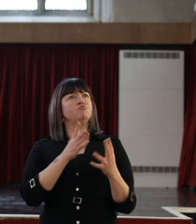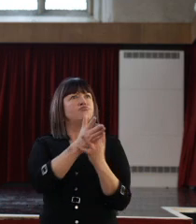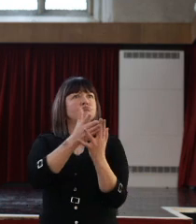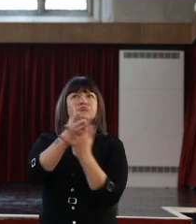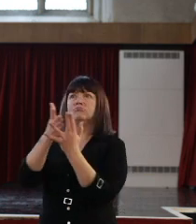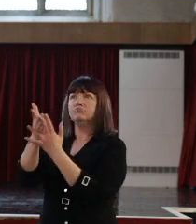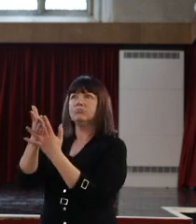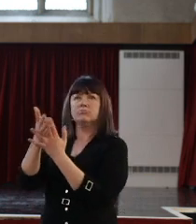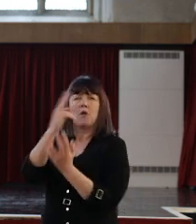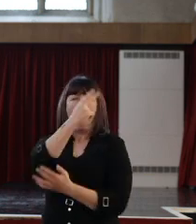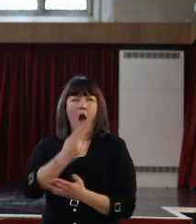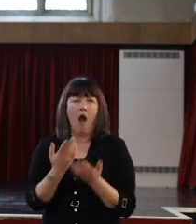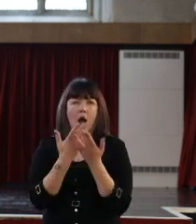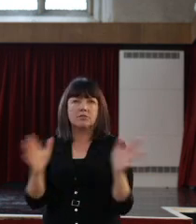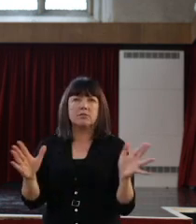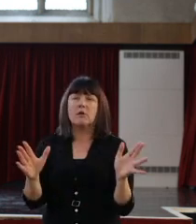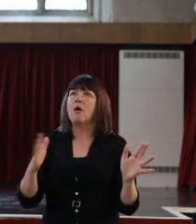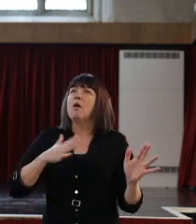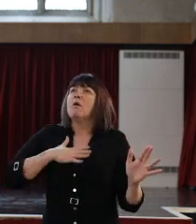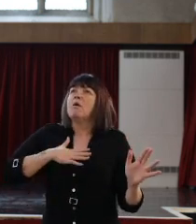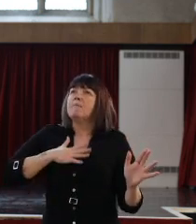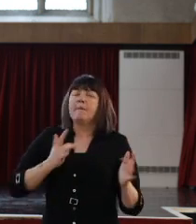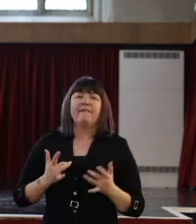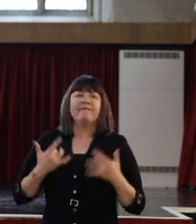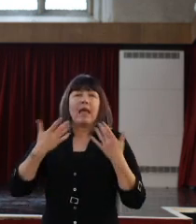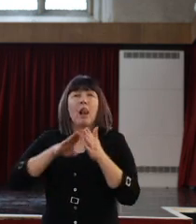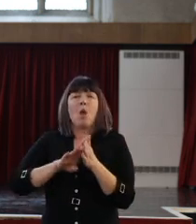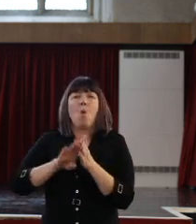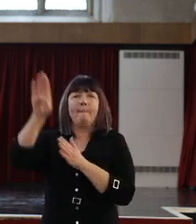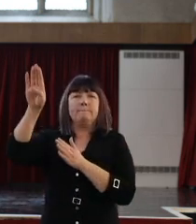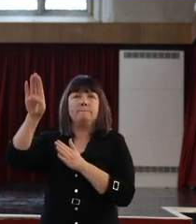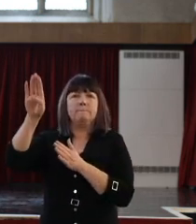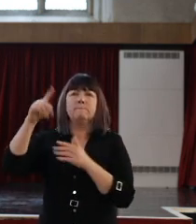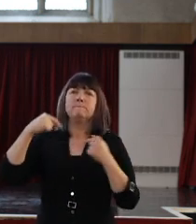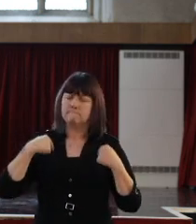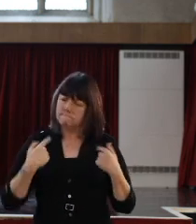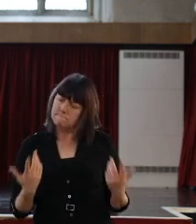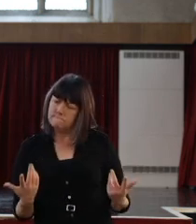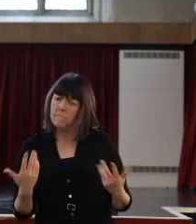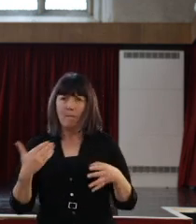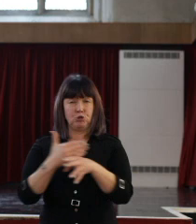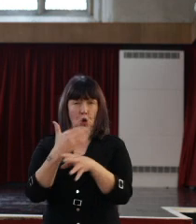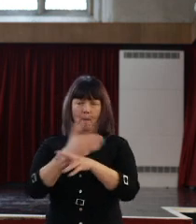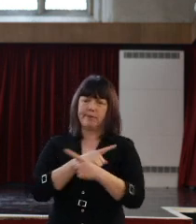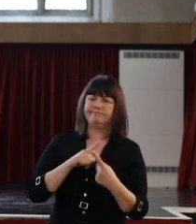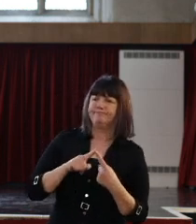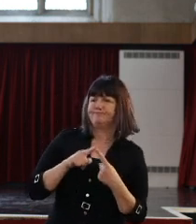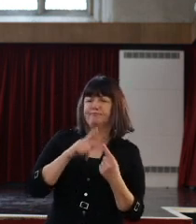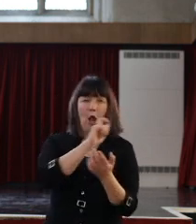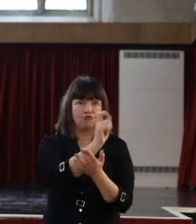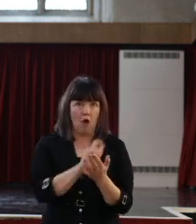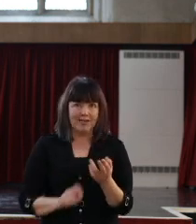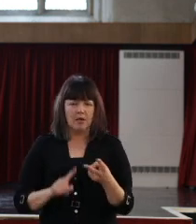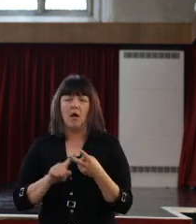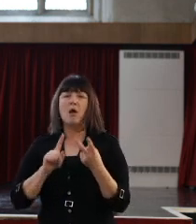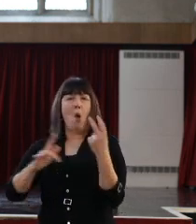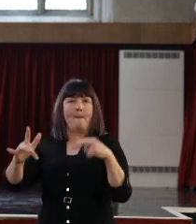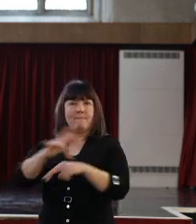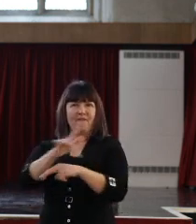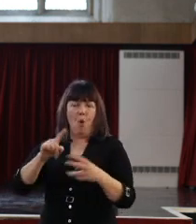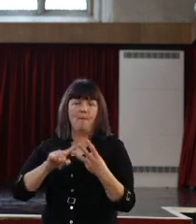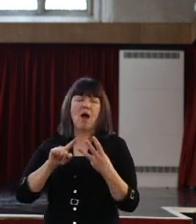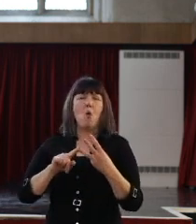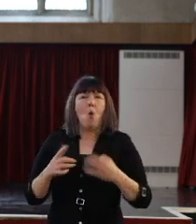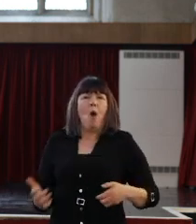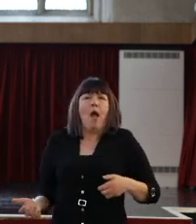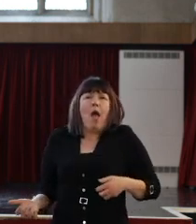So I wanted to be involved in the arts, and I had a vague idea of either being a writer, performer, or a bass player in a really, really massively famous band. And I was